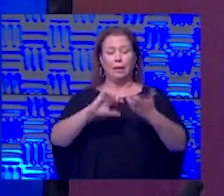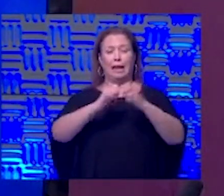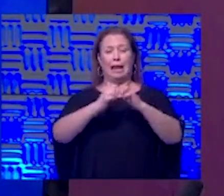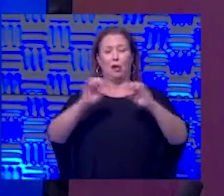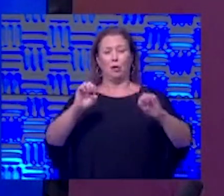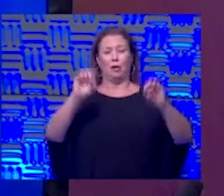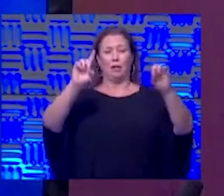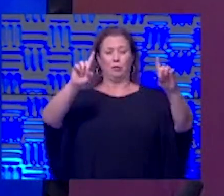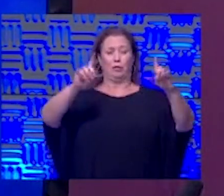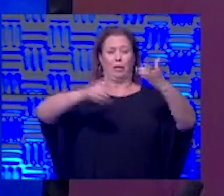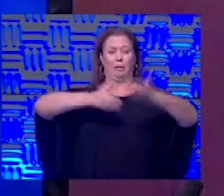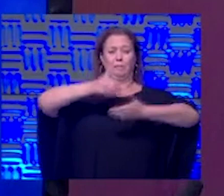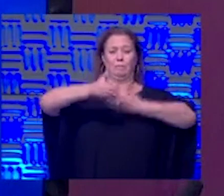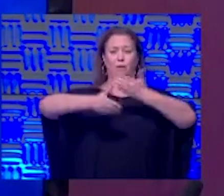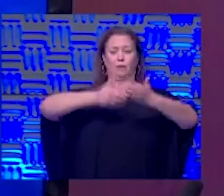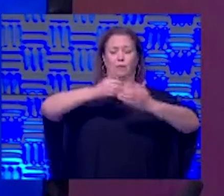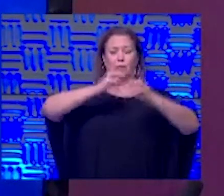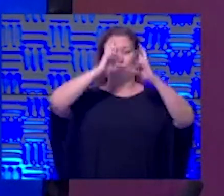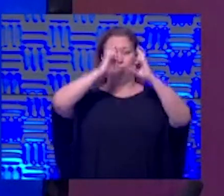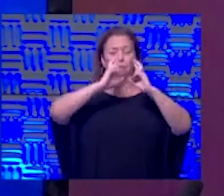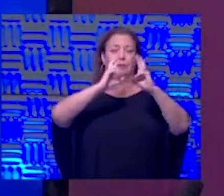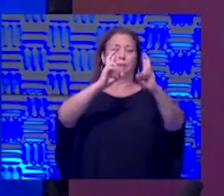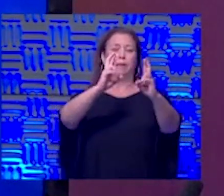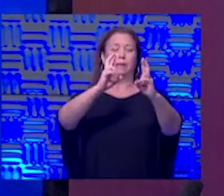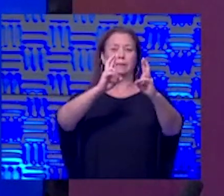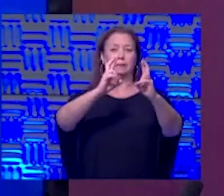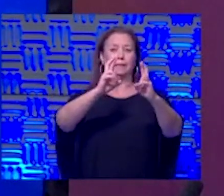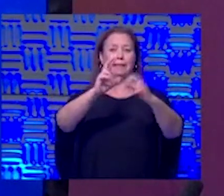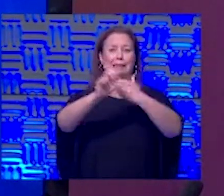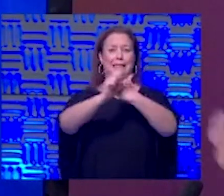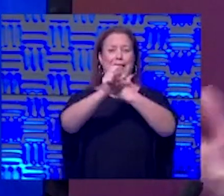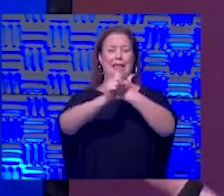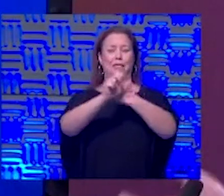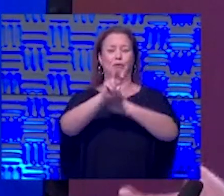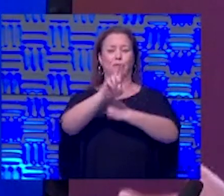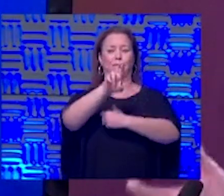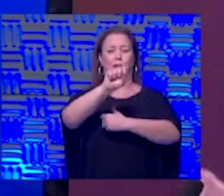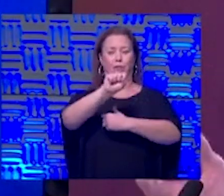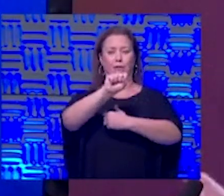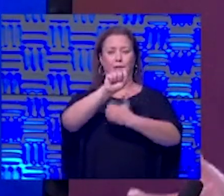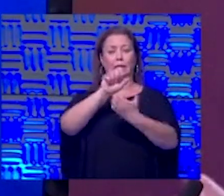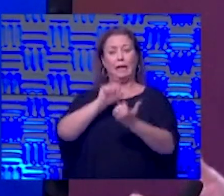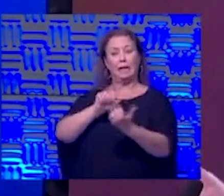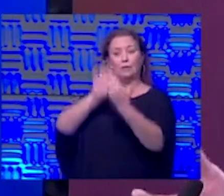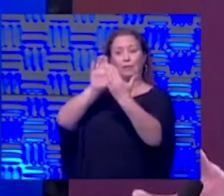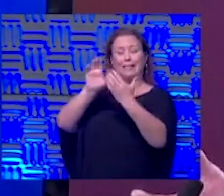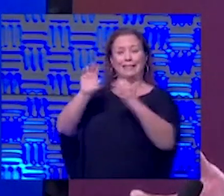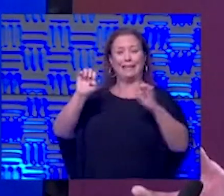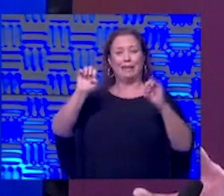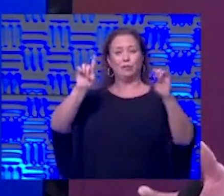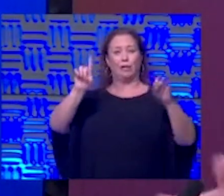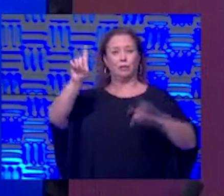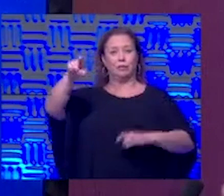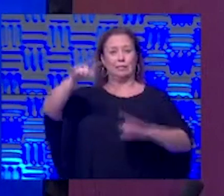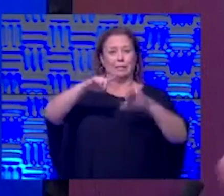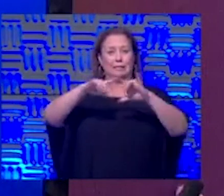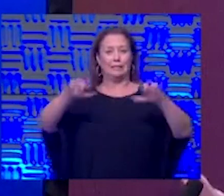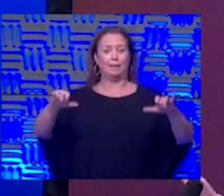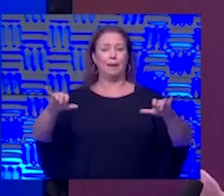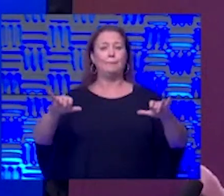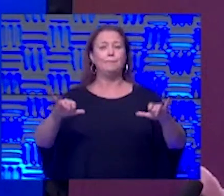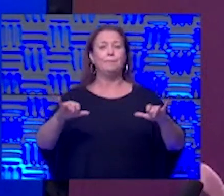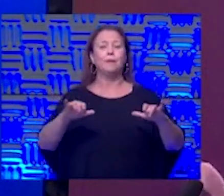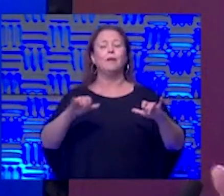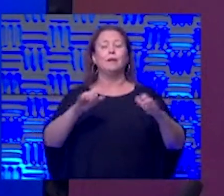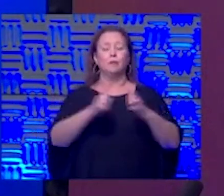an educational process that respects the danger of this virus while addressing the educational needs of the kids? There's